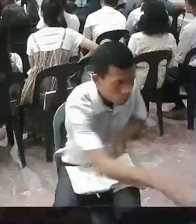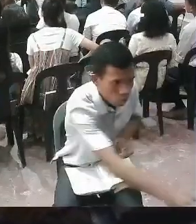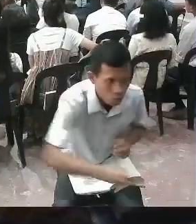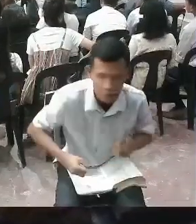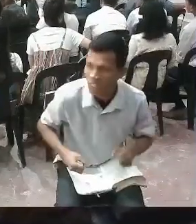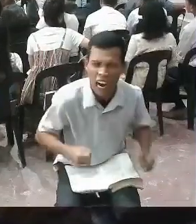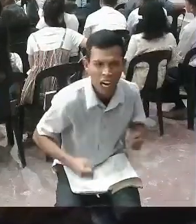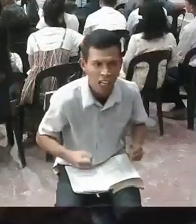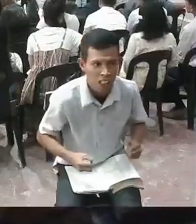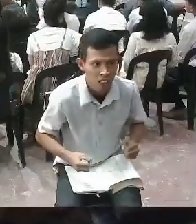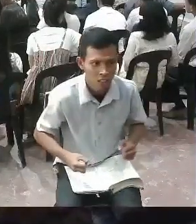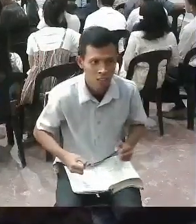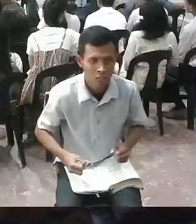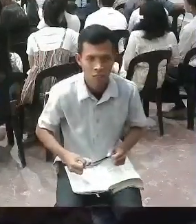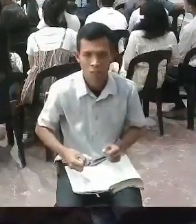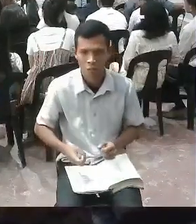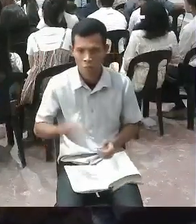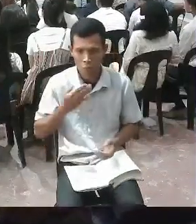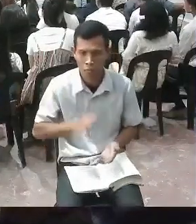Prison.